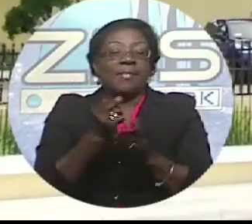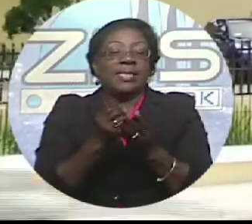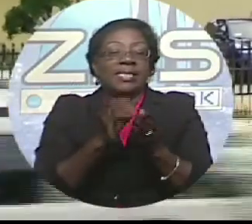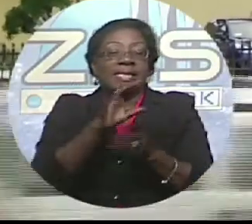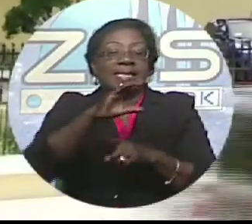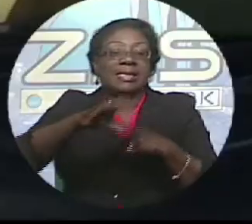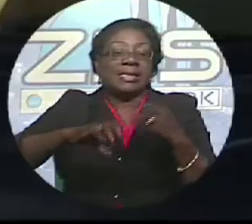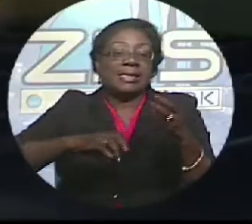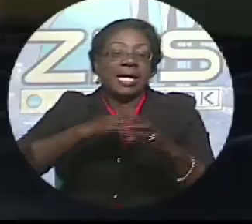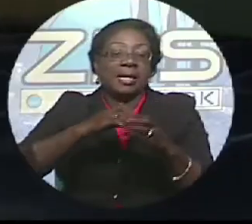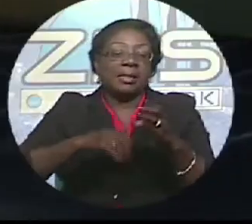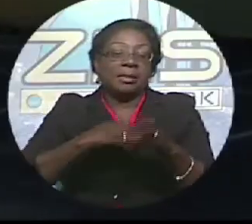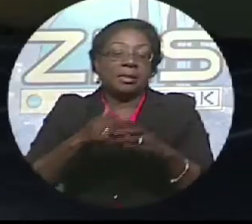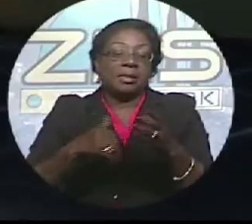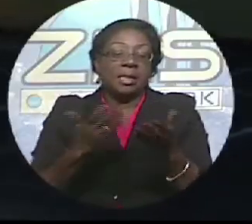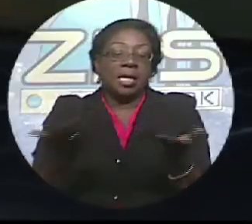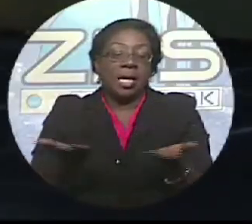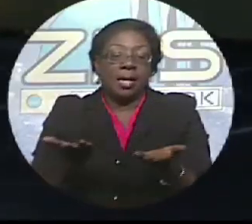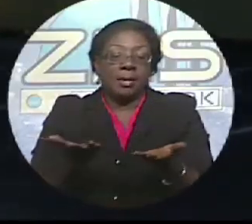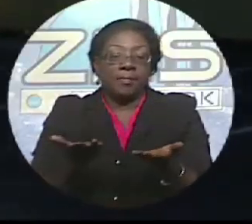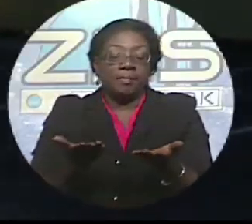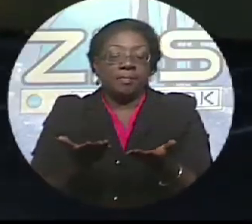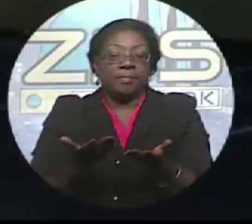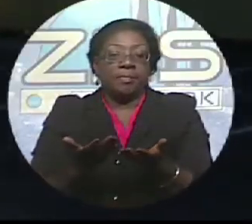can bring to the economy. Inquiries and interests have started coming in from other countries as well. Ahead of any launch, the Public